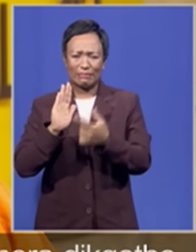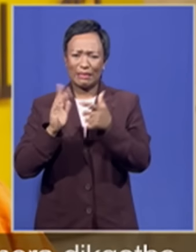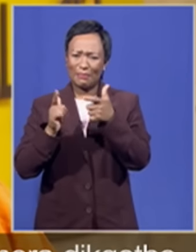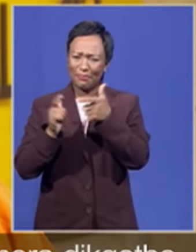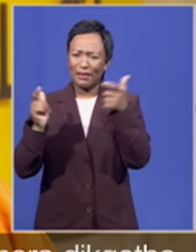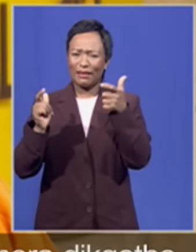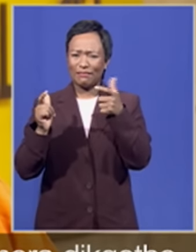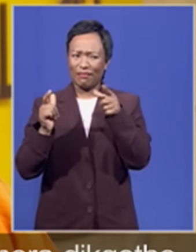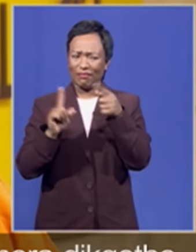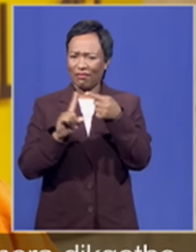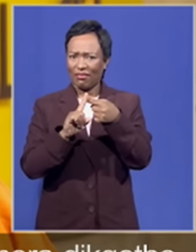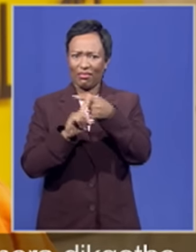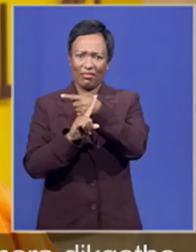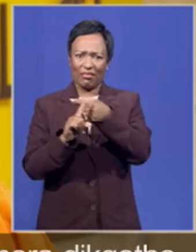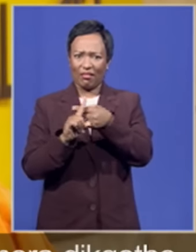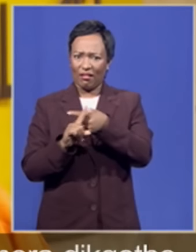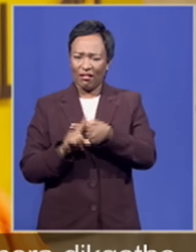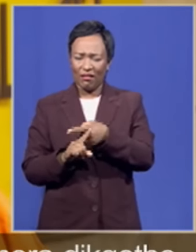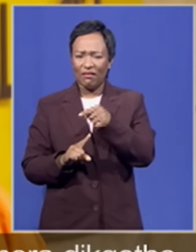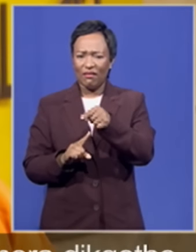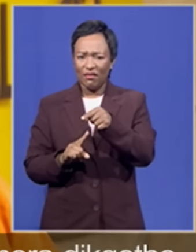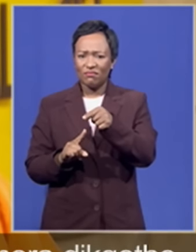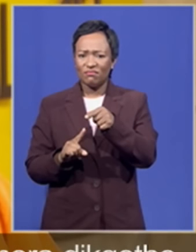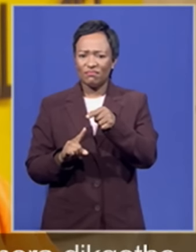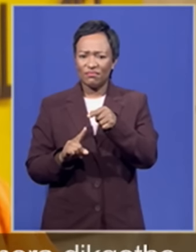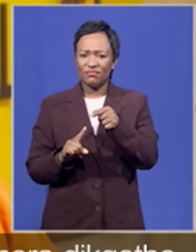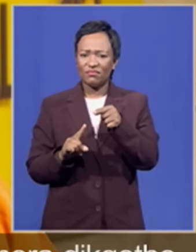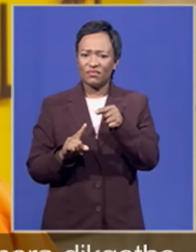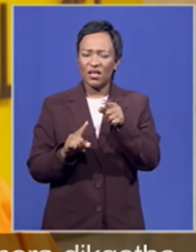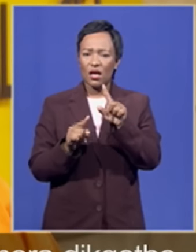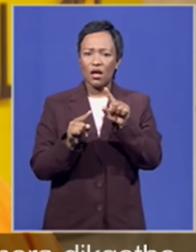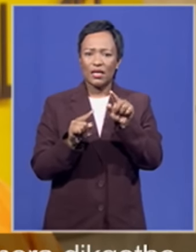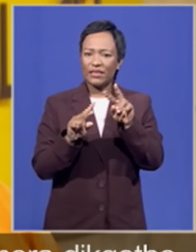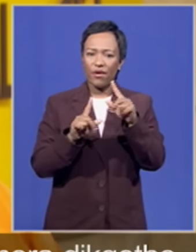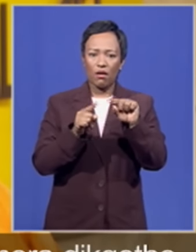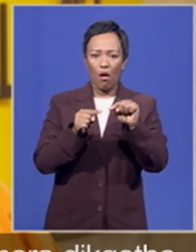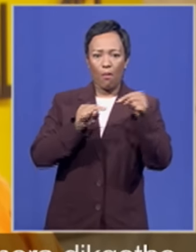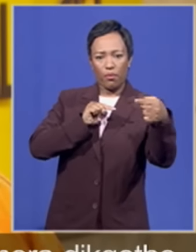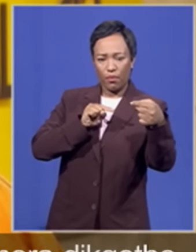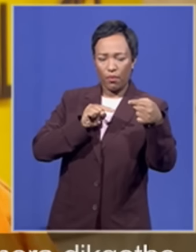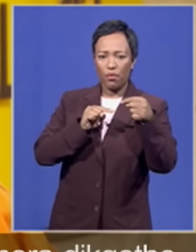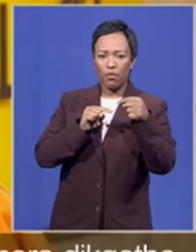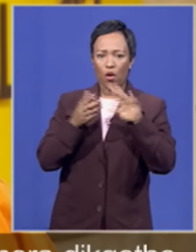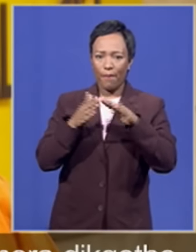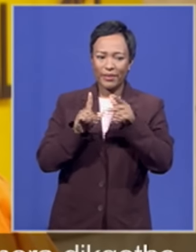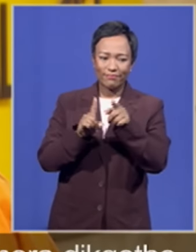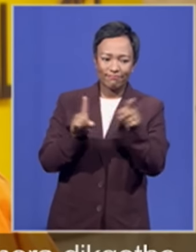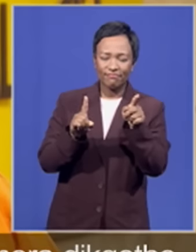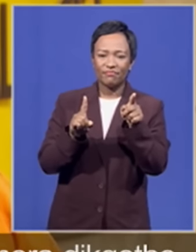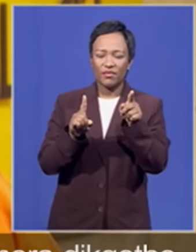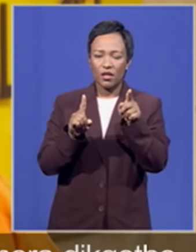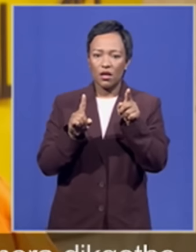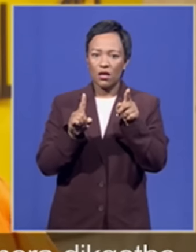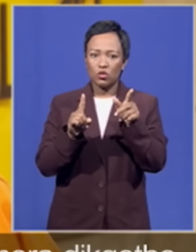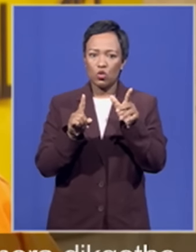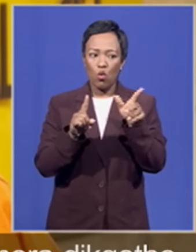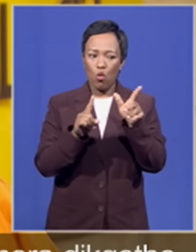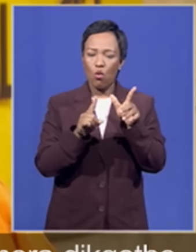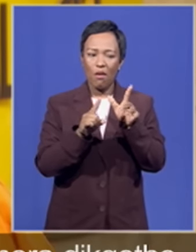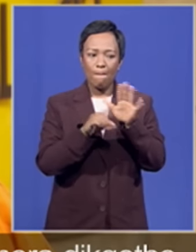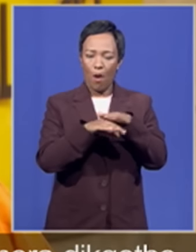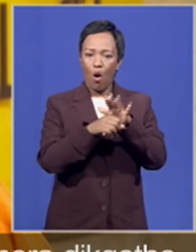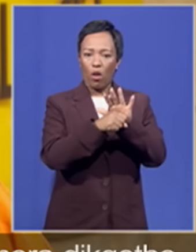applying them differently to the opposition, to the citizens, to the journalists, just to keep them repressed.